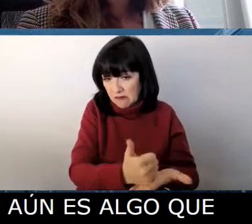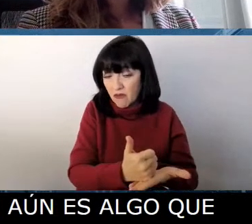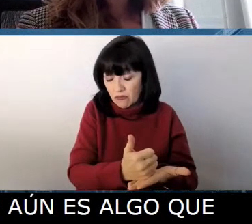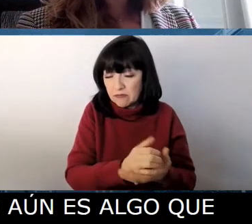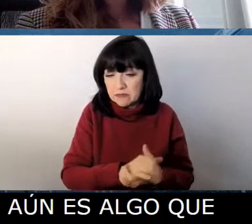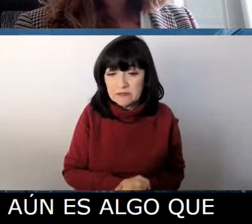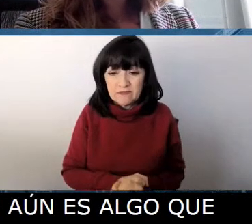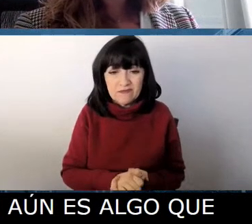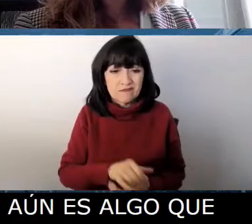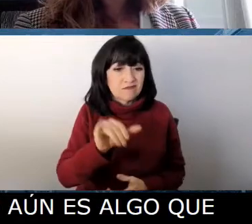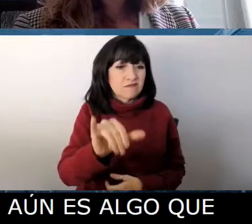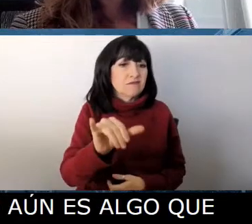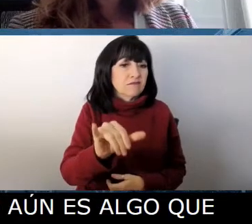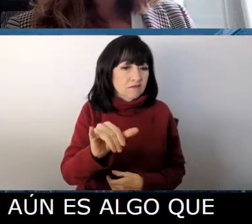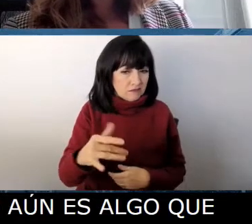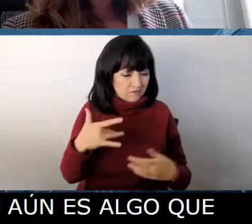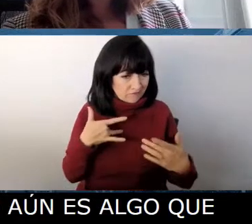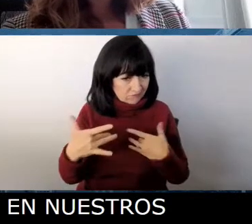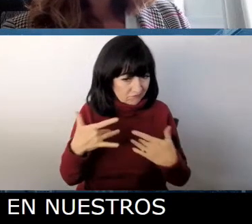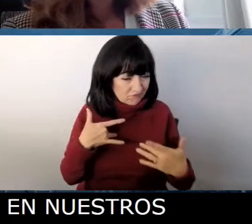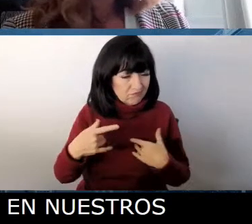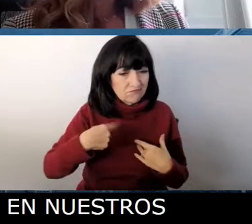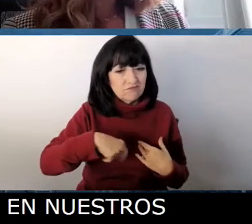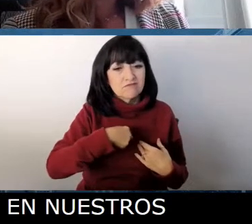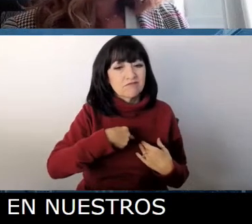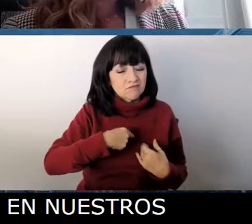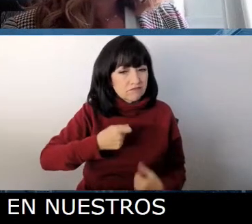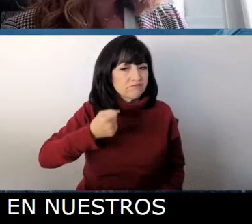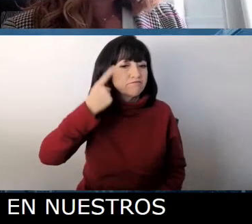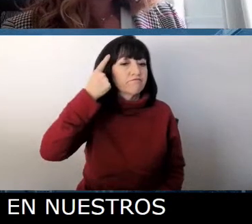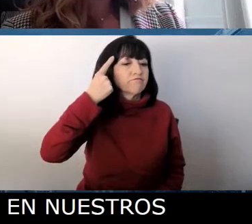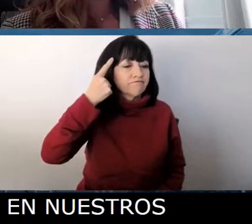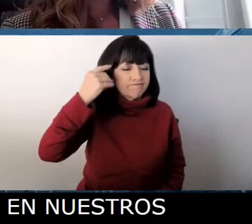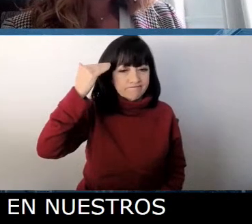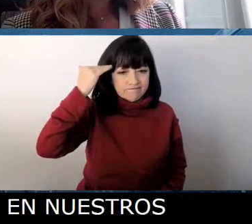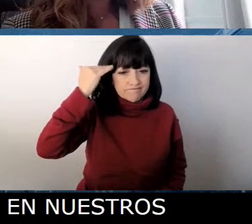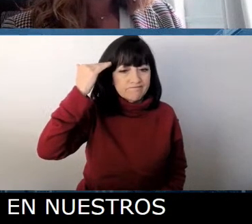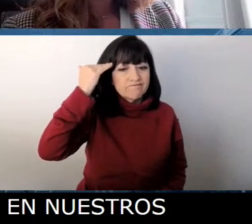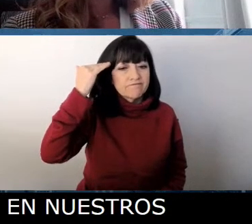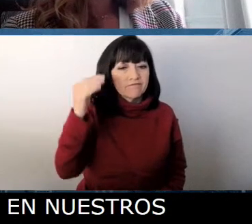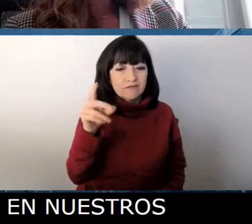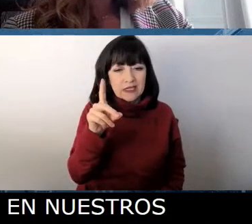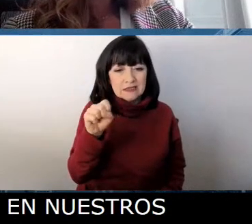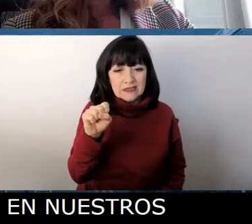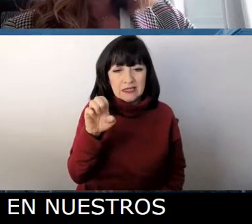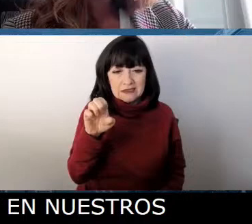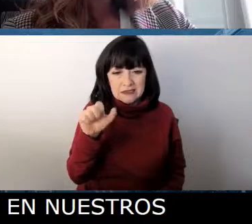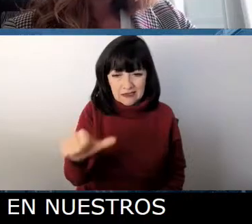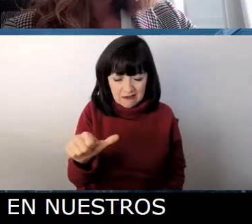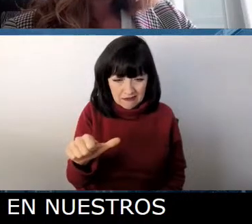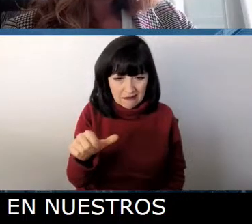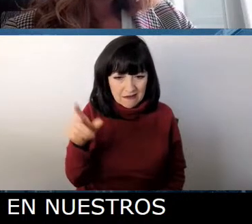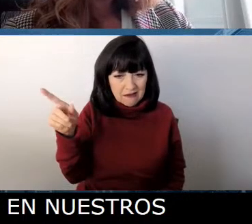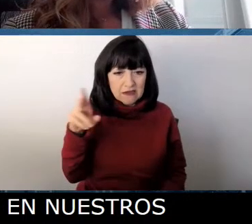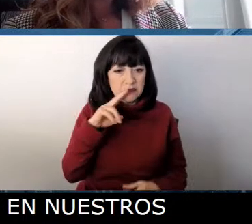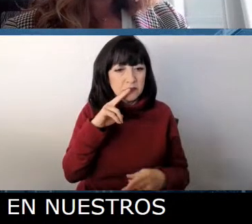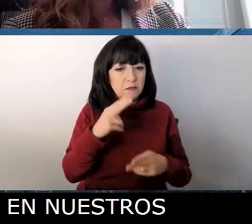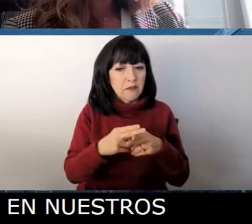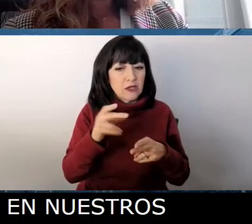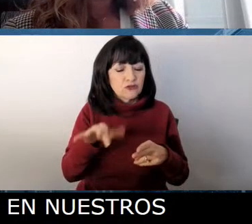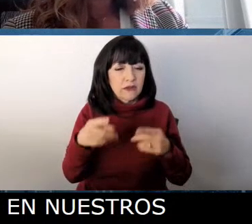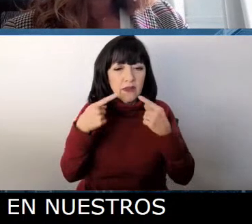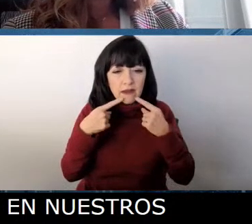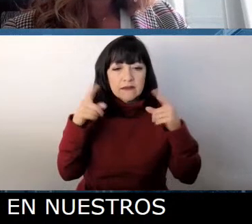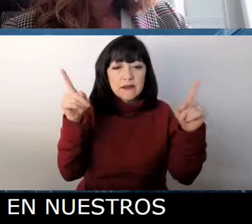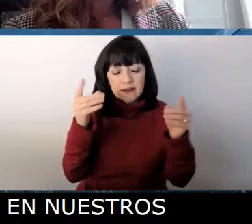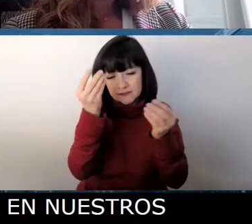big concern. We are cognizant of those issues that the DSEA mentioned in that letter, and we are